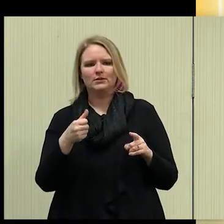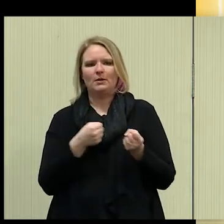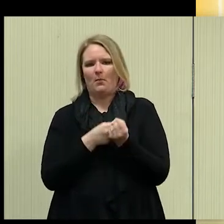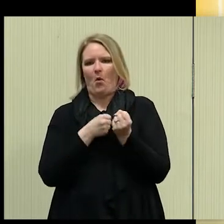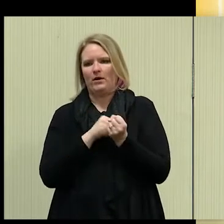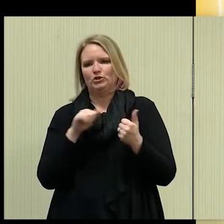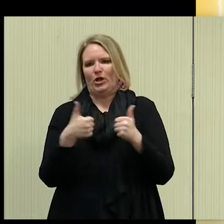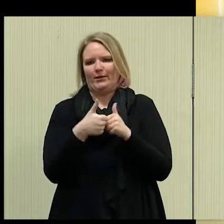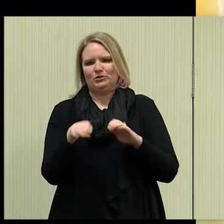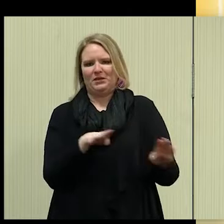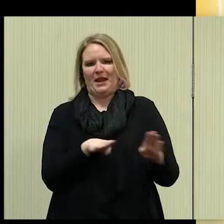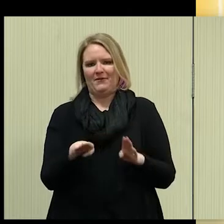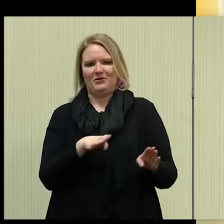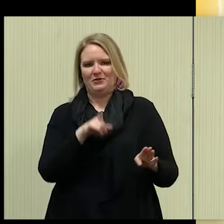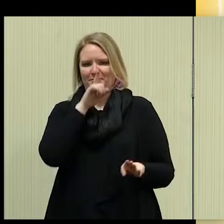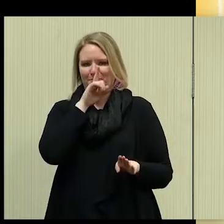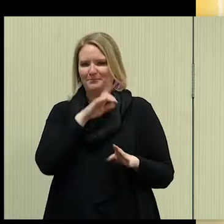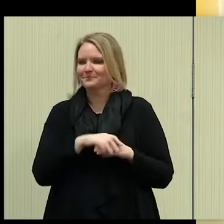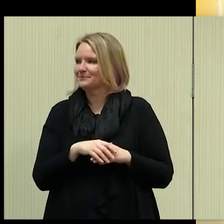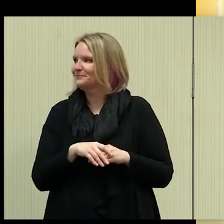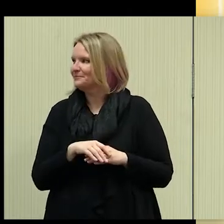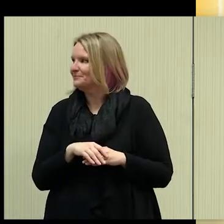behavior.